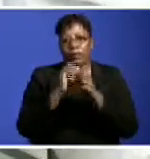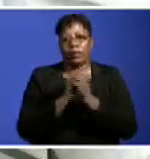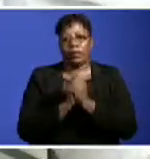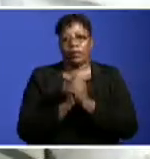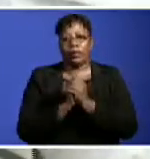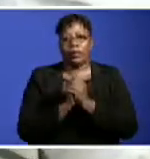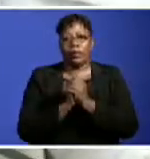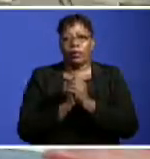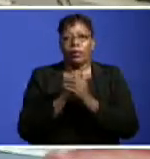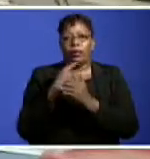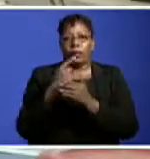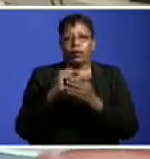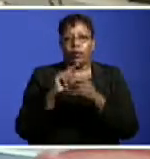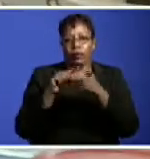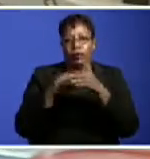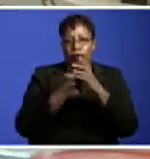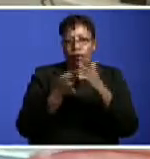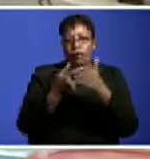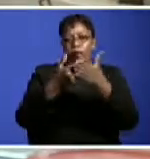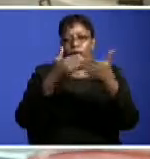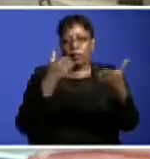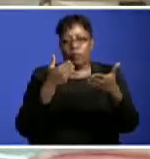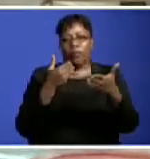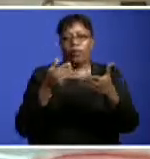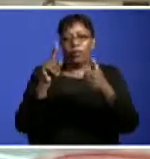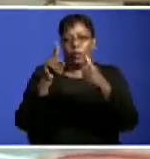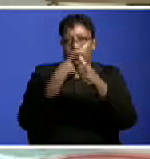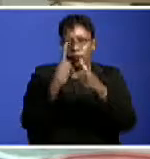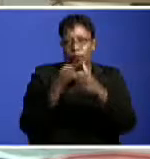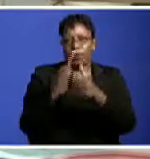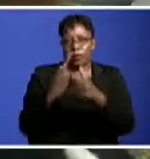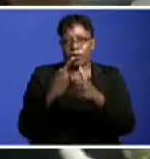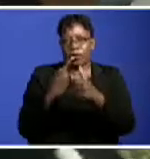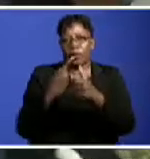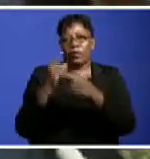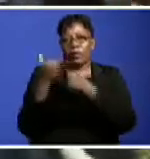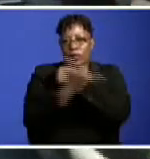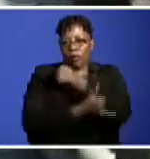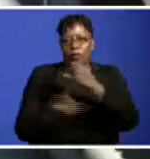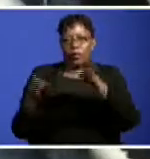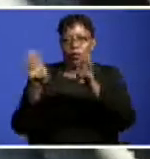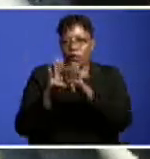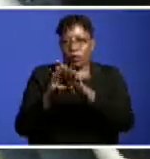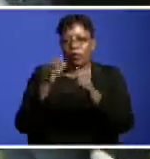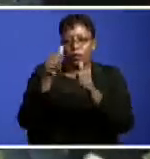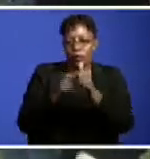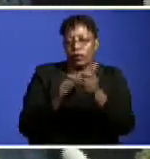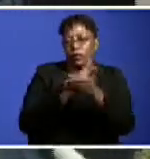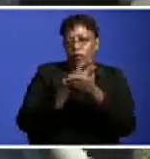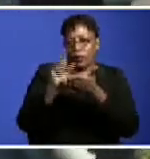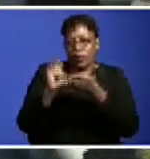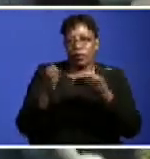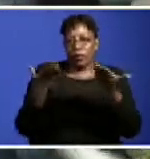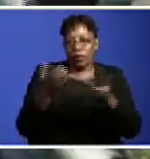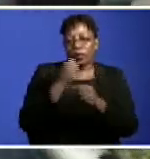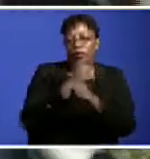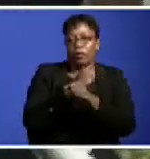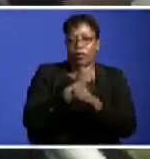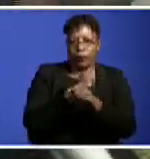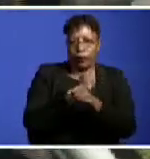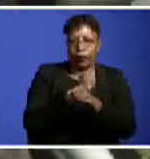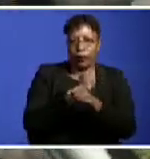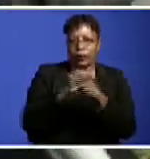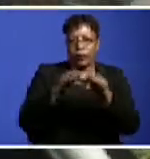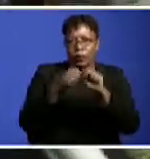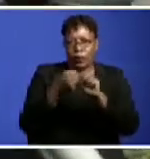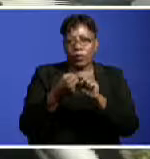right before the first lockdown. So we had a few good weeks of, weekend. Every weekend we were out and, working. And